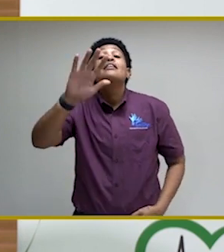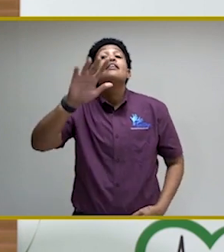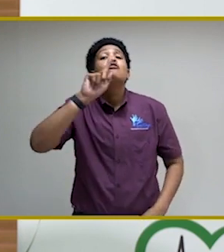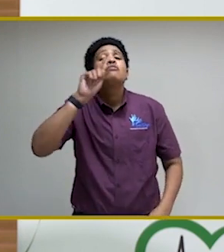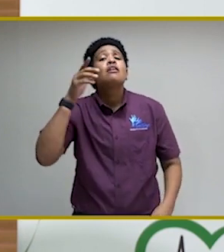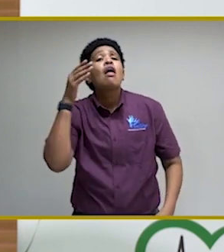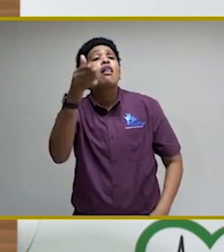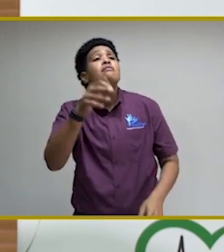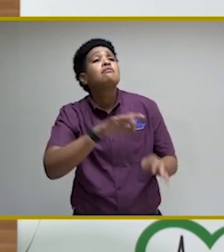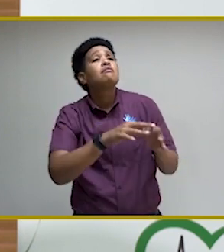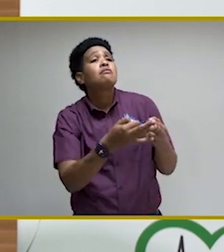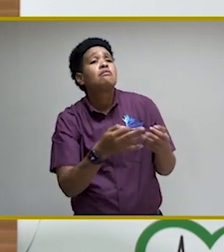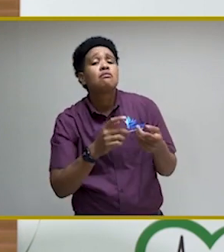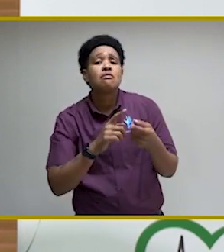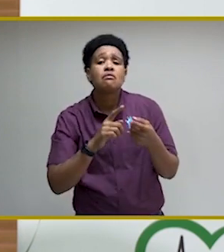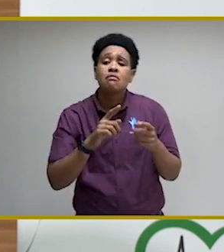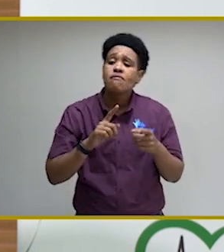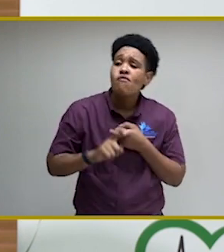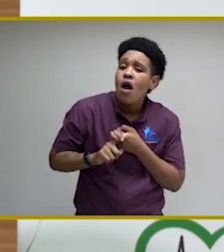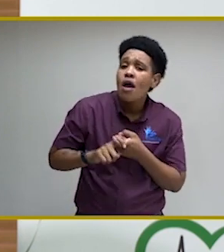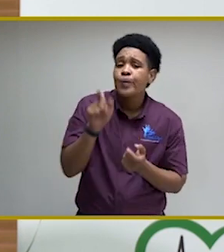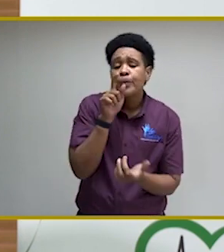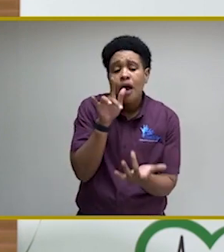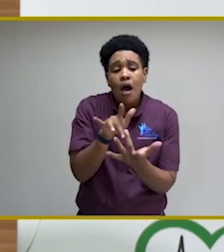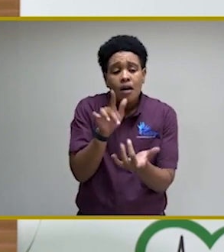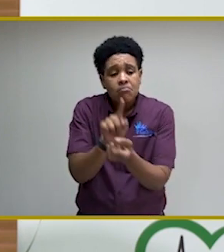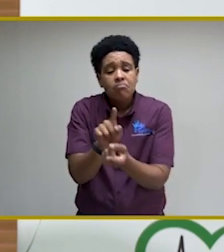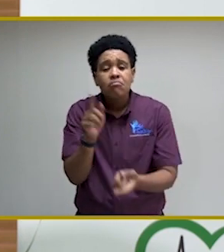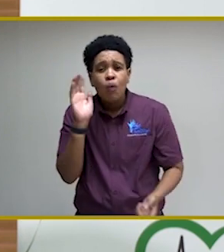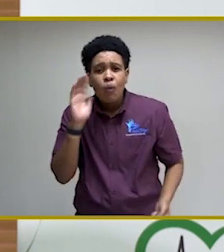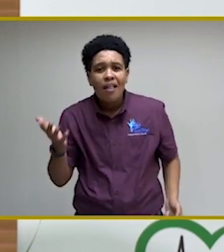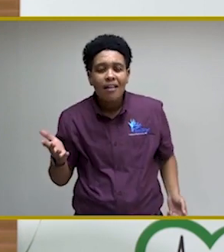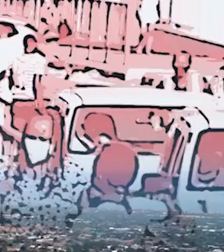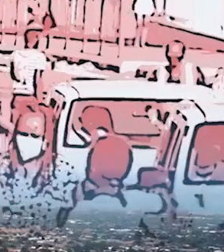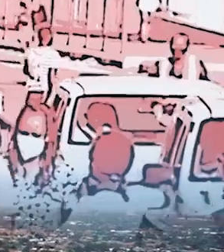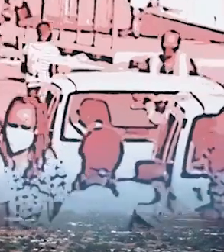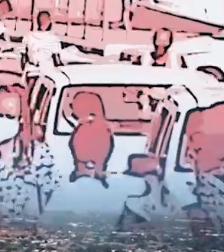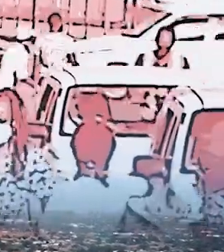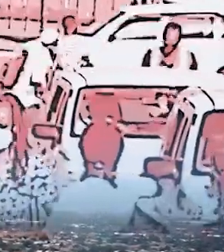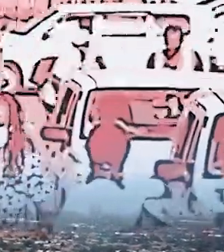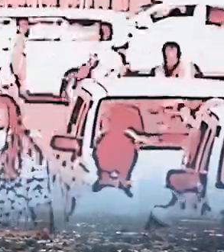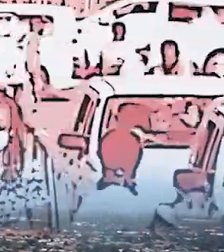help your relatives, your friends, those who you come in contact with for the same benefit.